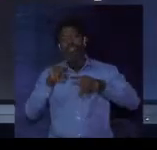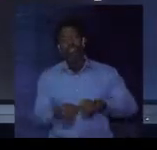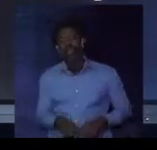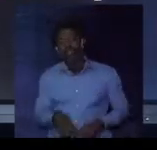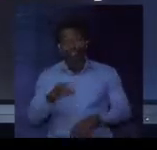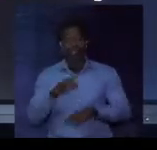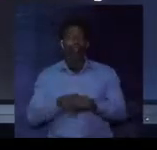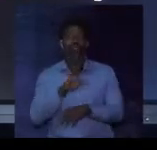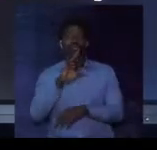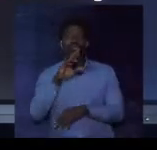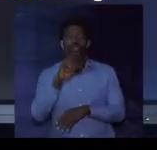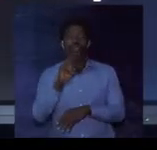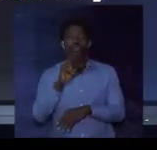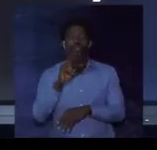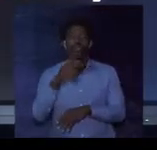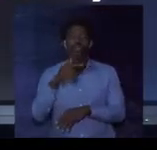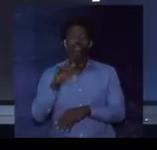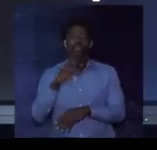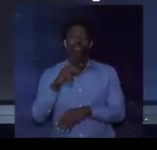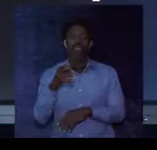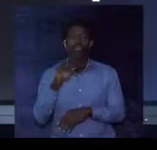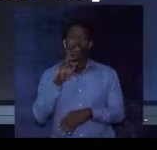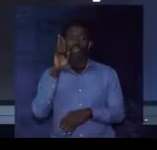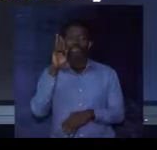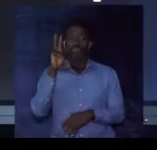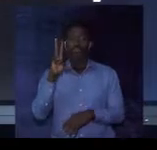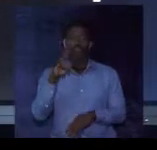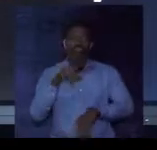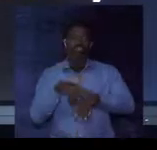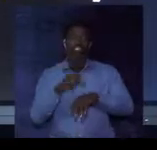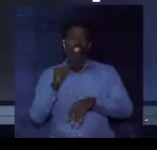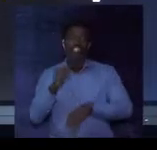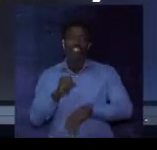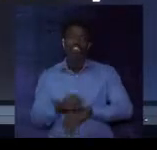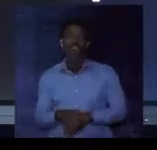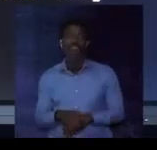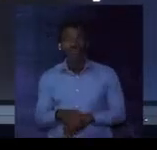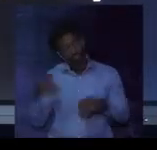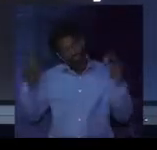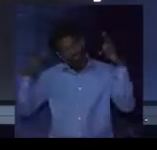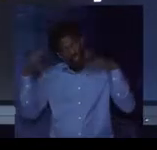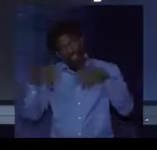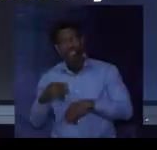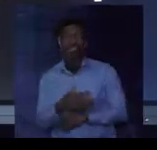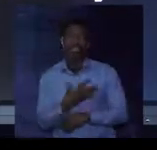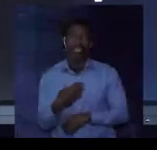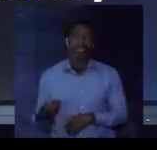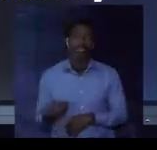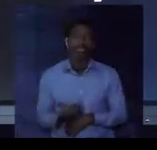region. Therefore, there are two seasons. How many seasons? We have two seasons.